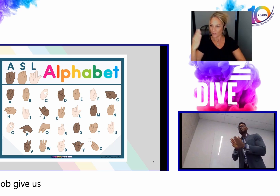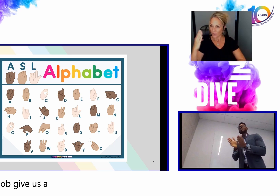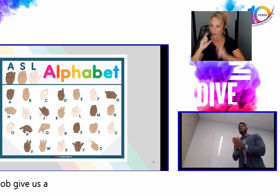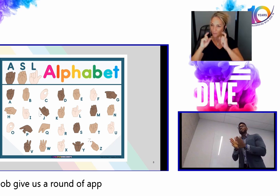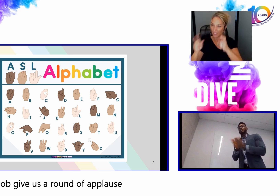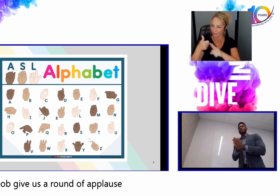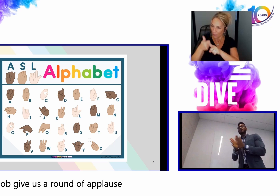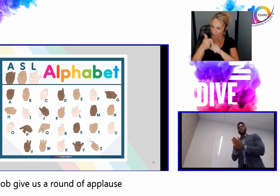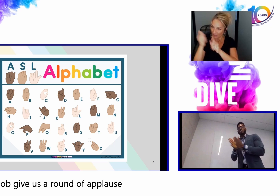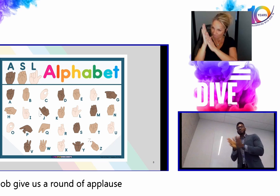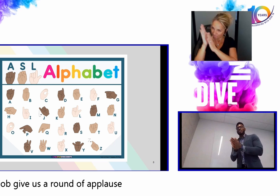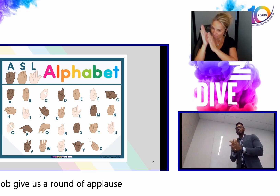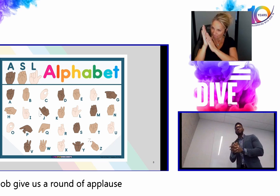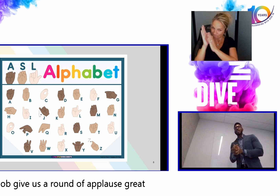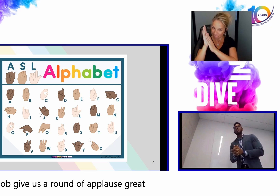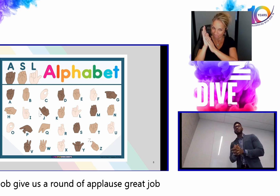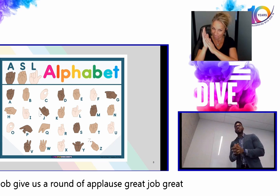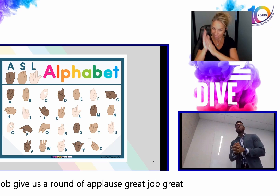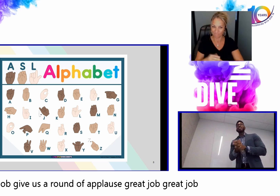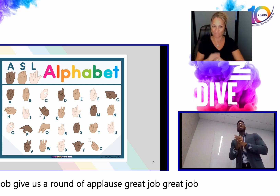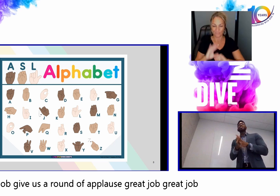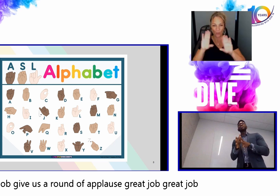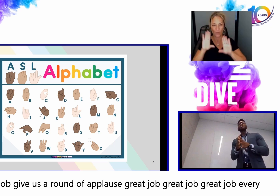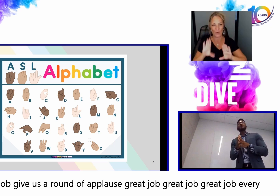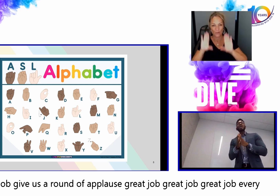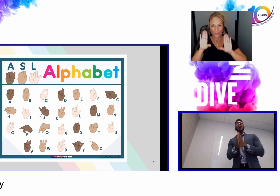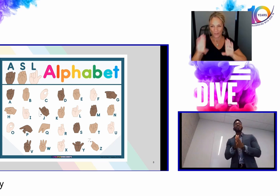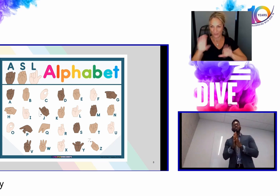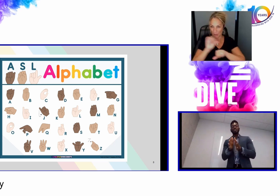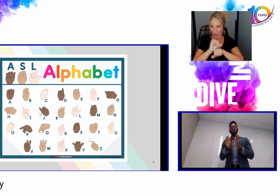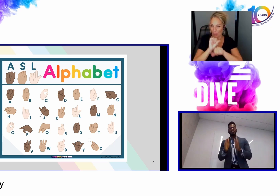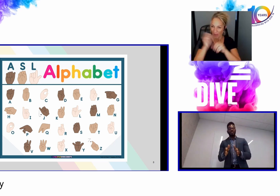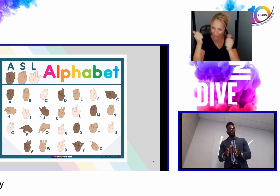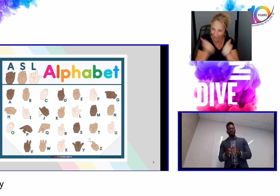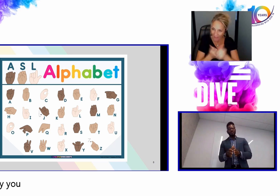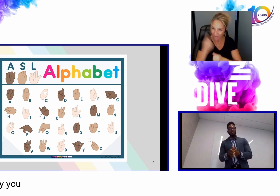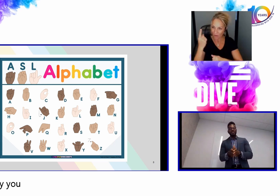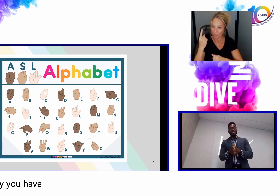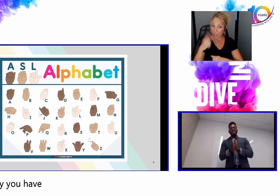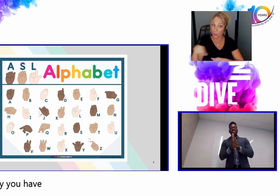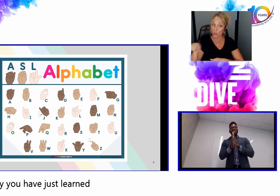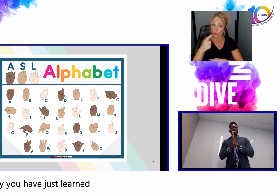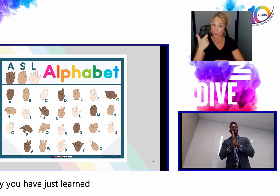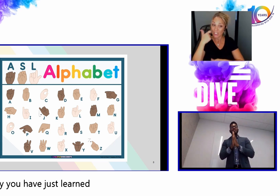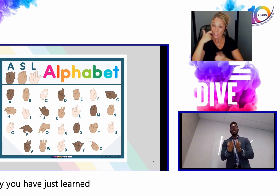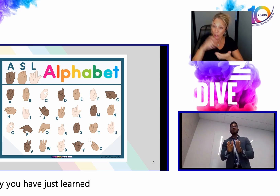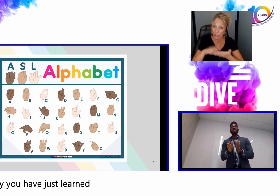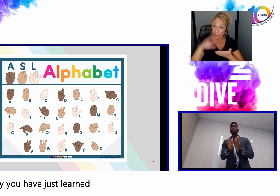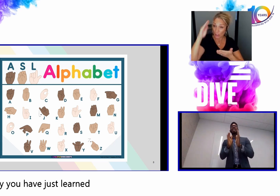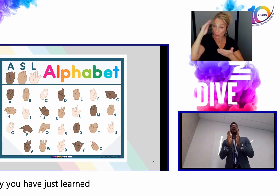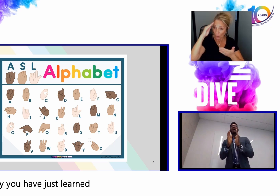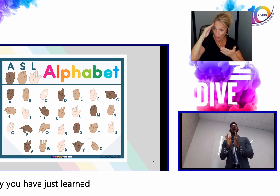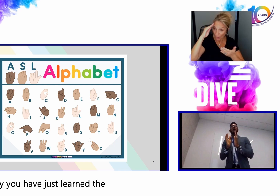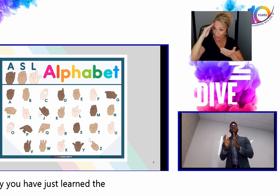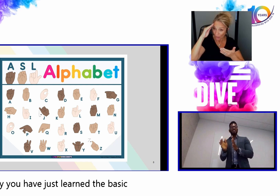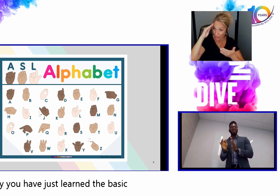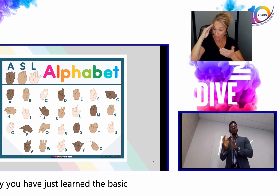applause. Great job. Great job. Great job, everybody. You have just learned the